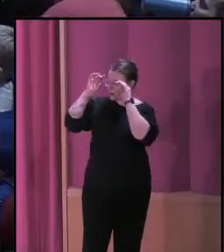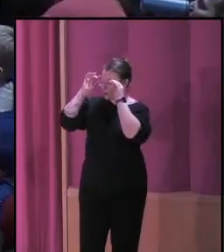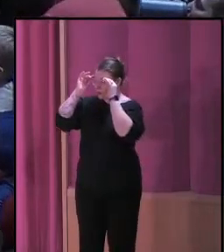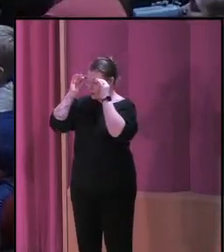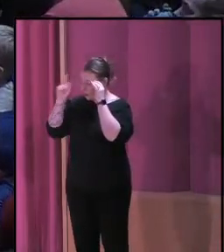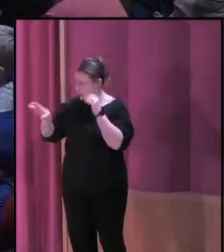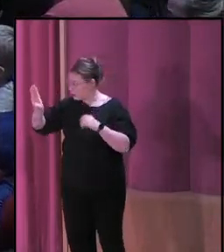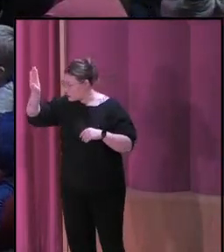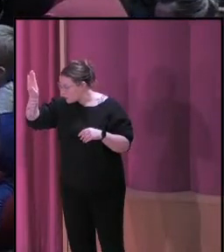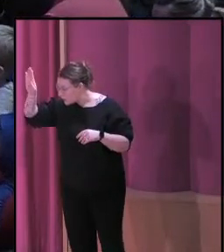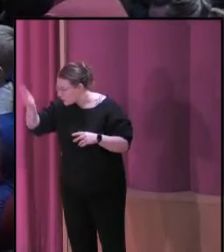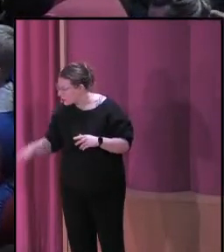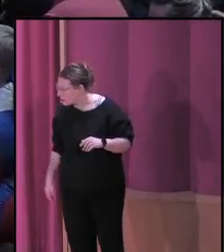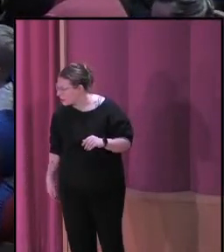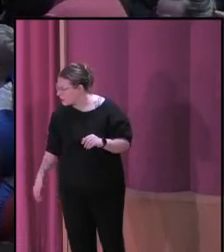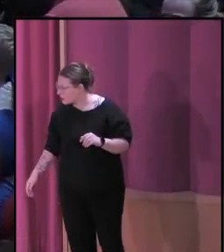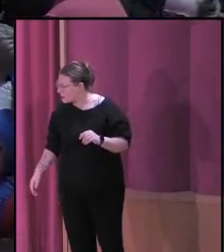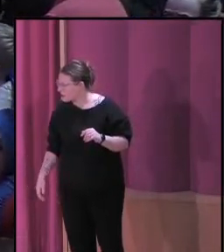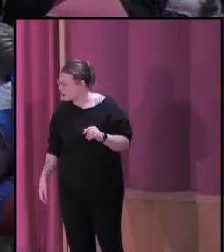Yes.